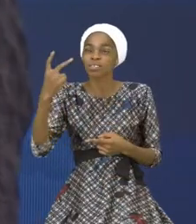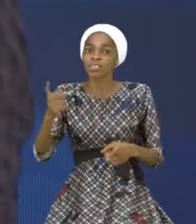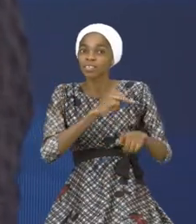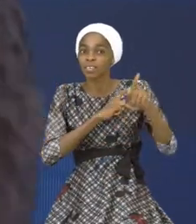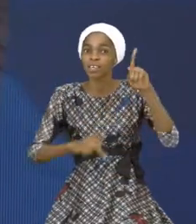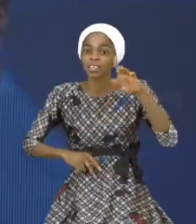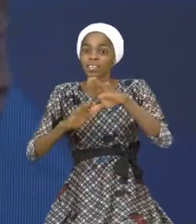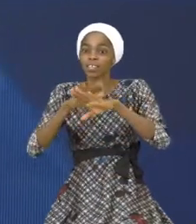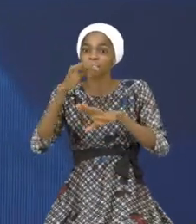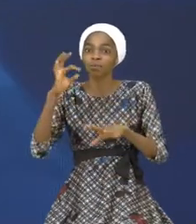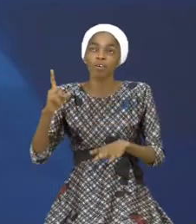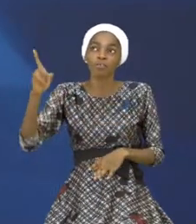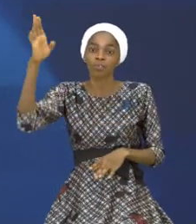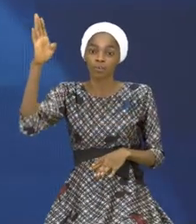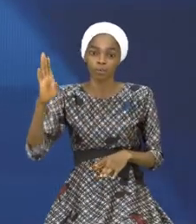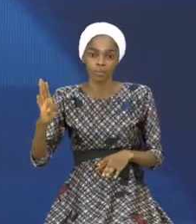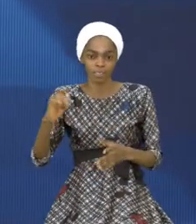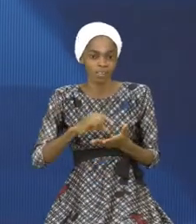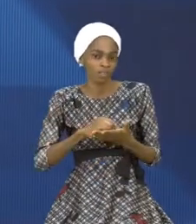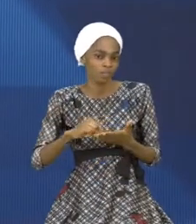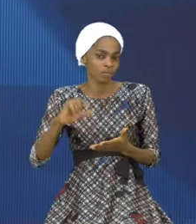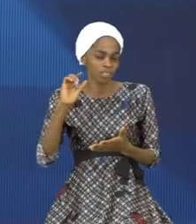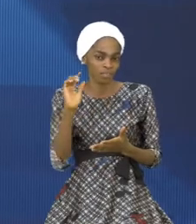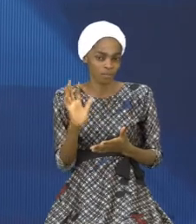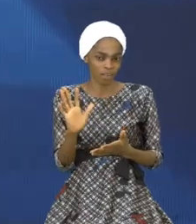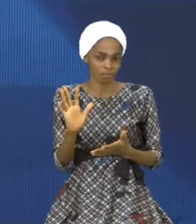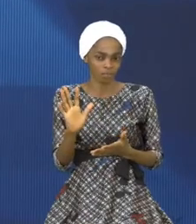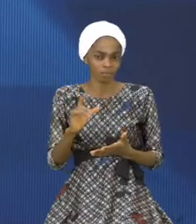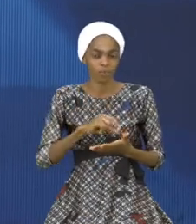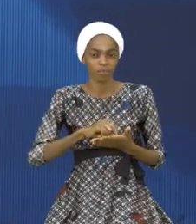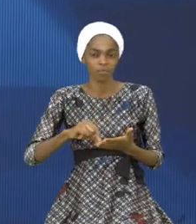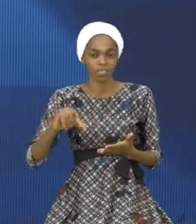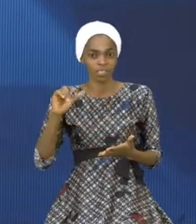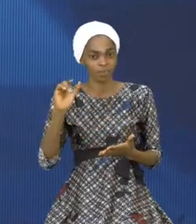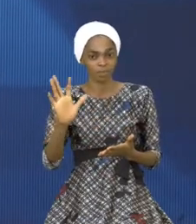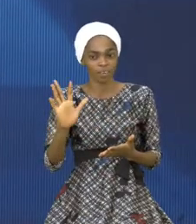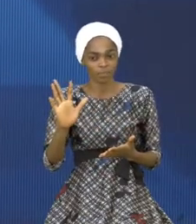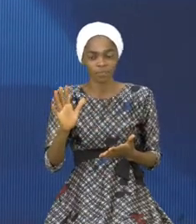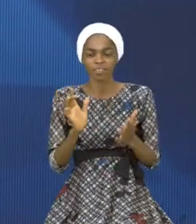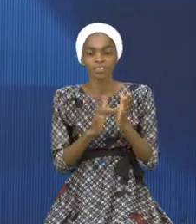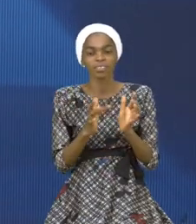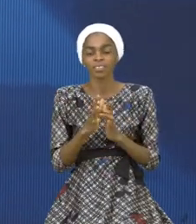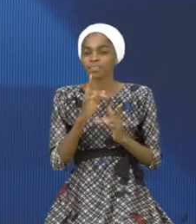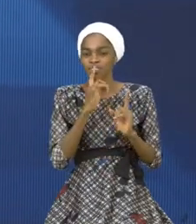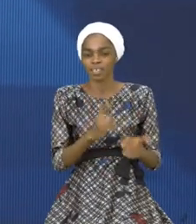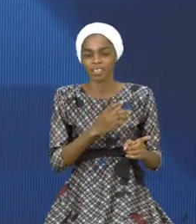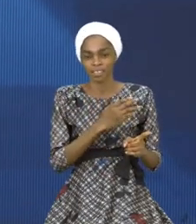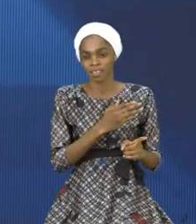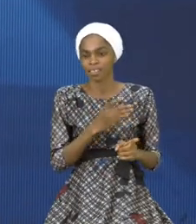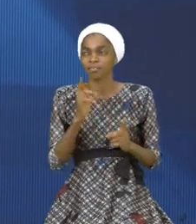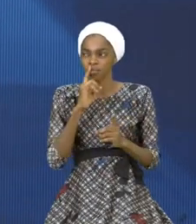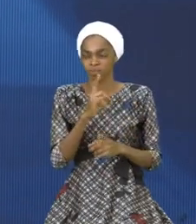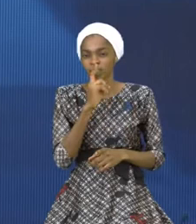kingdom of God, look at verse 5. In verse 5, Jesus answered,